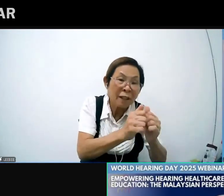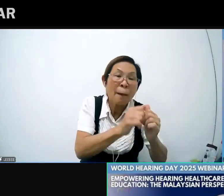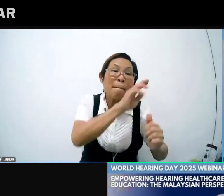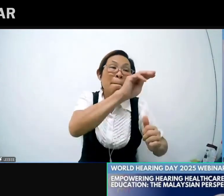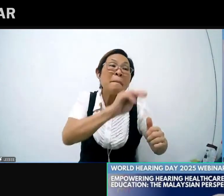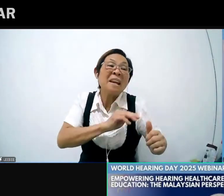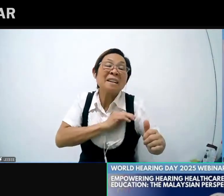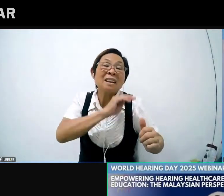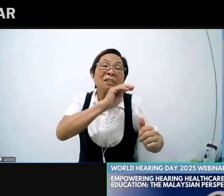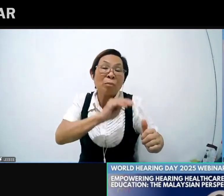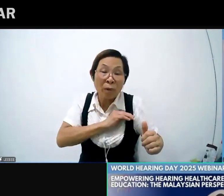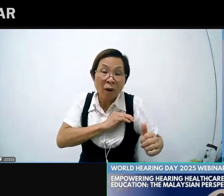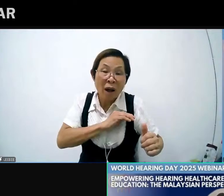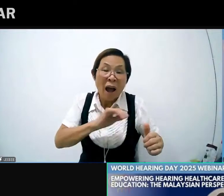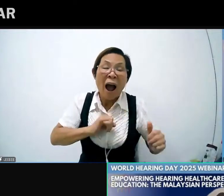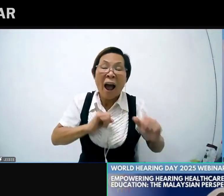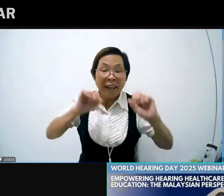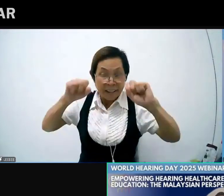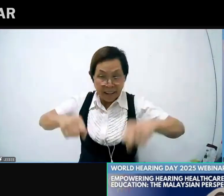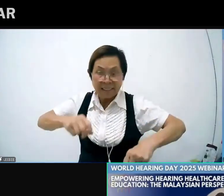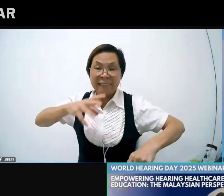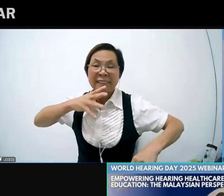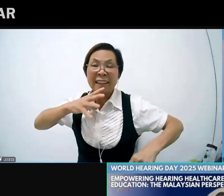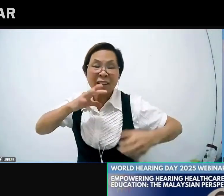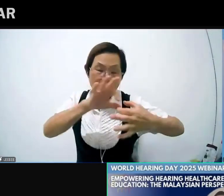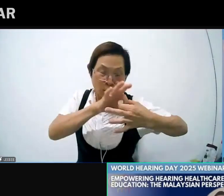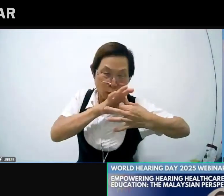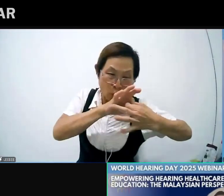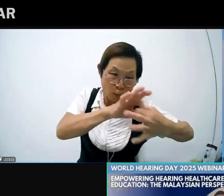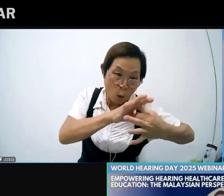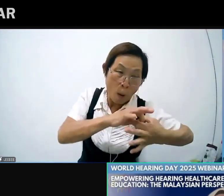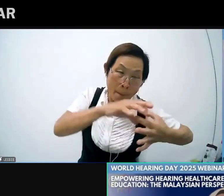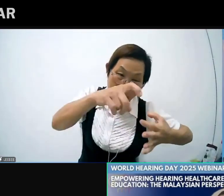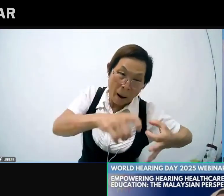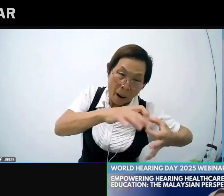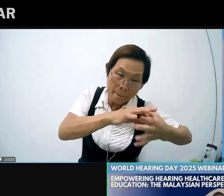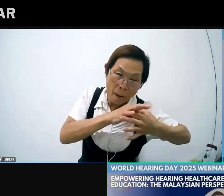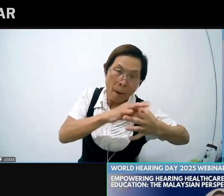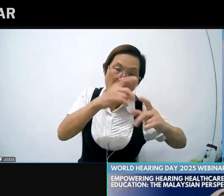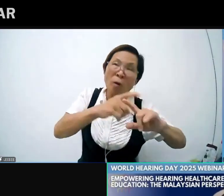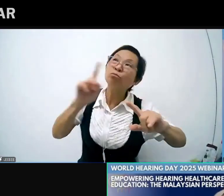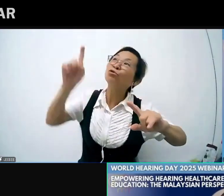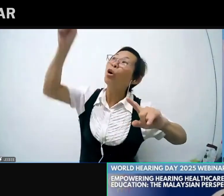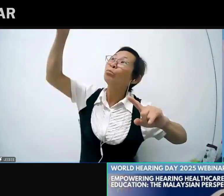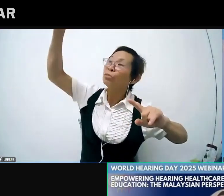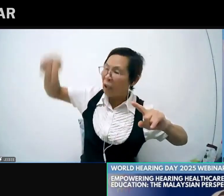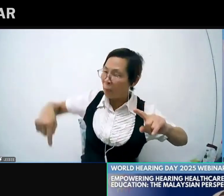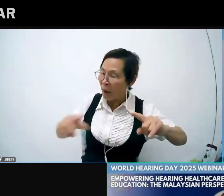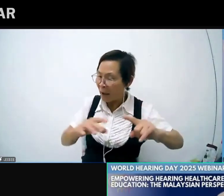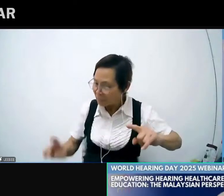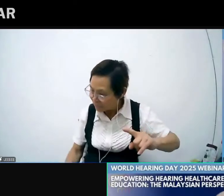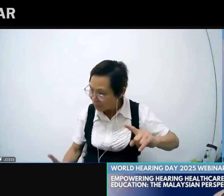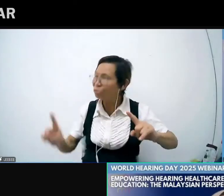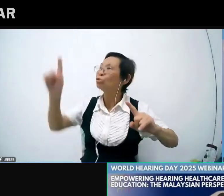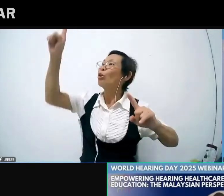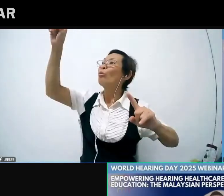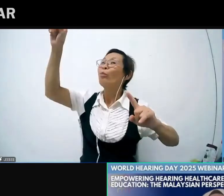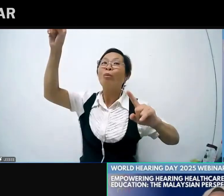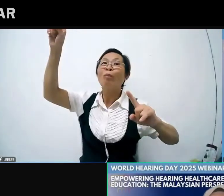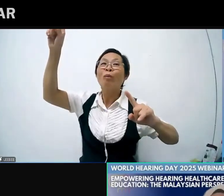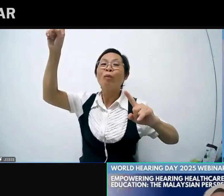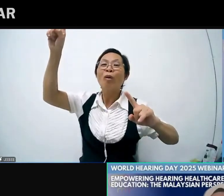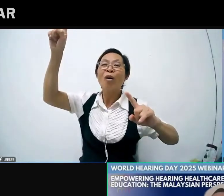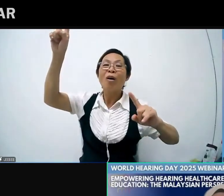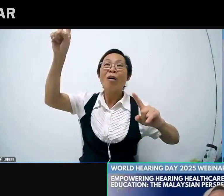So what I can say, the collaboration must be from top down and down to top. So it can be,